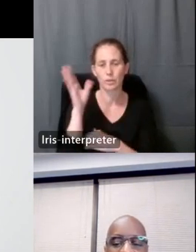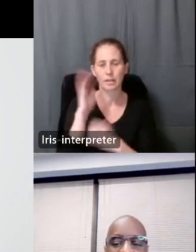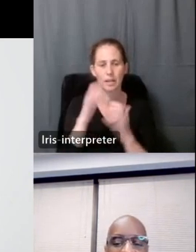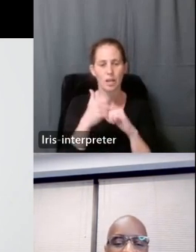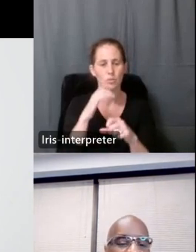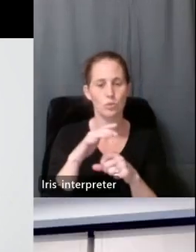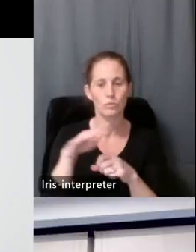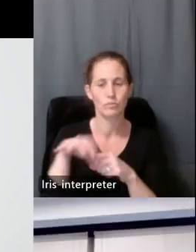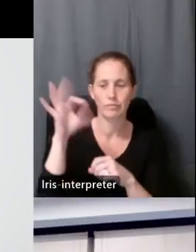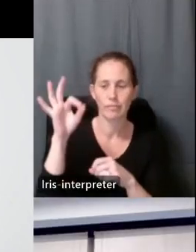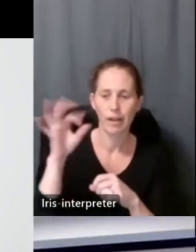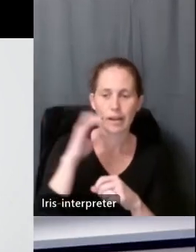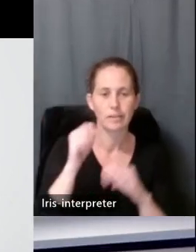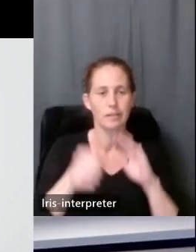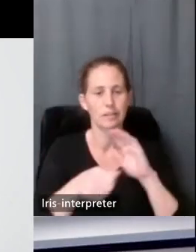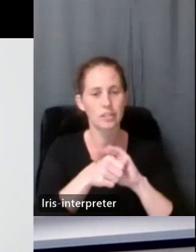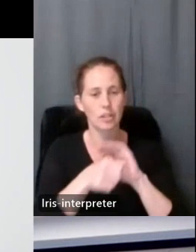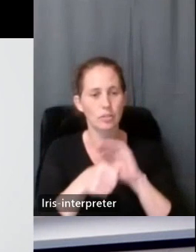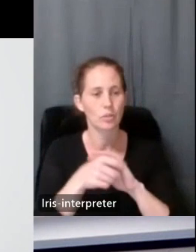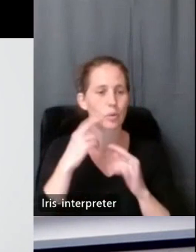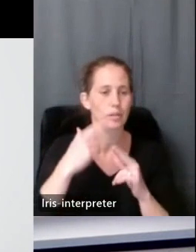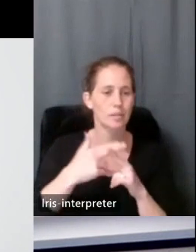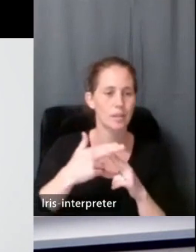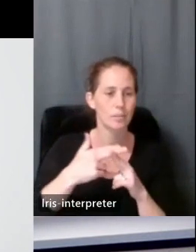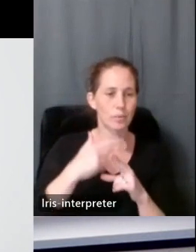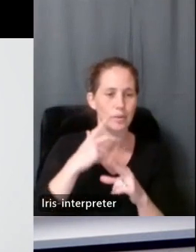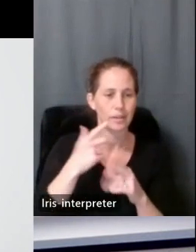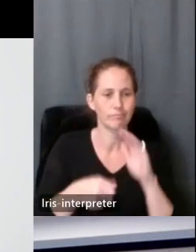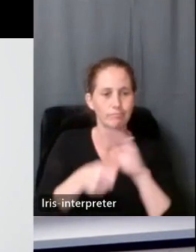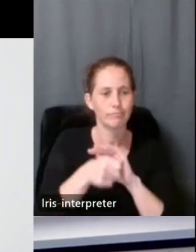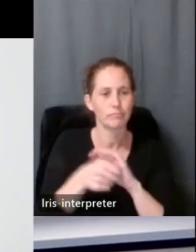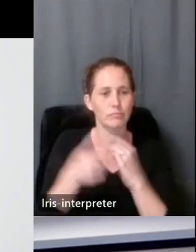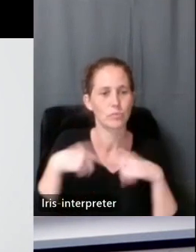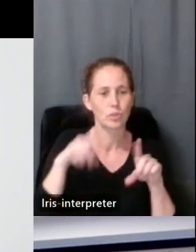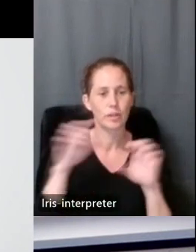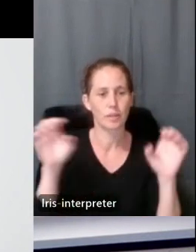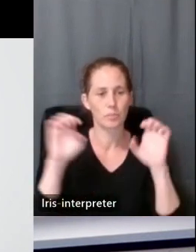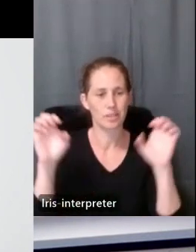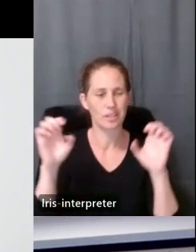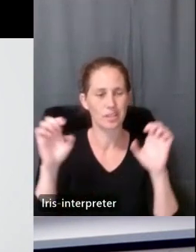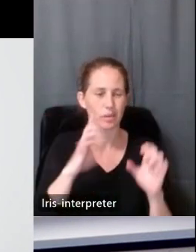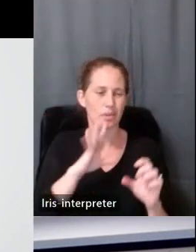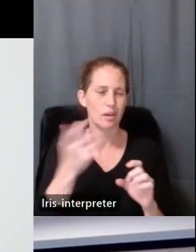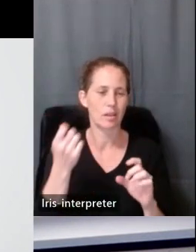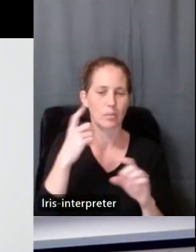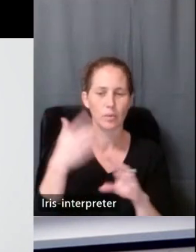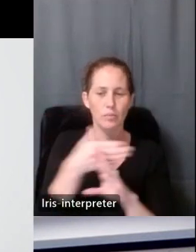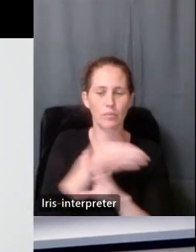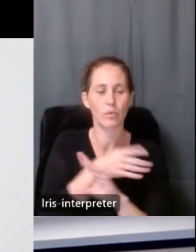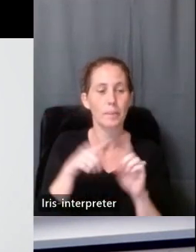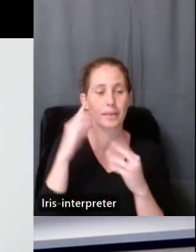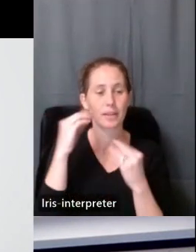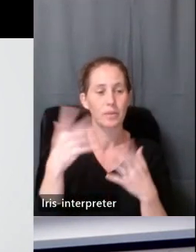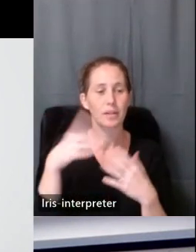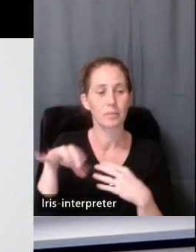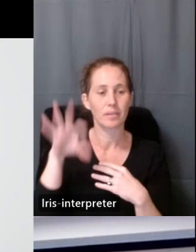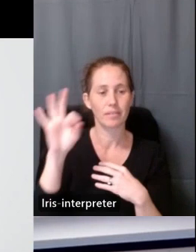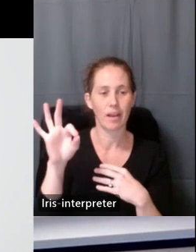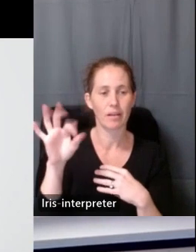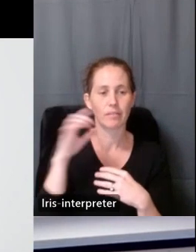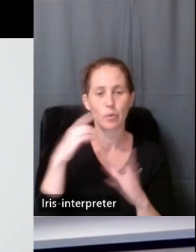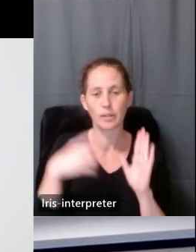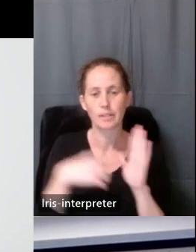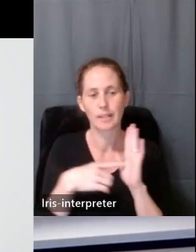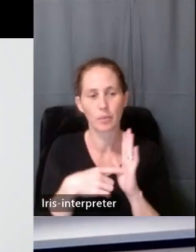shelter or temporary lodging during a public emergency. You know, we alluded to it before, but information can be found, for